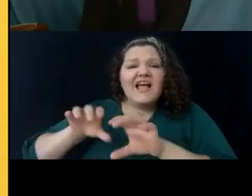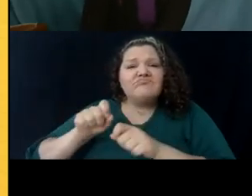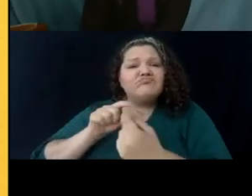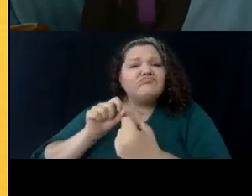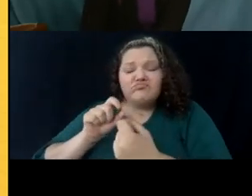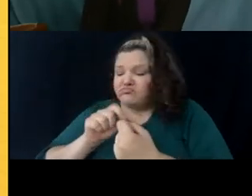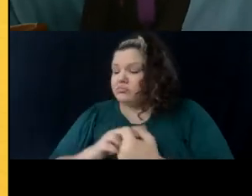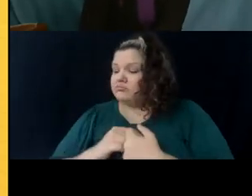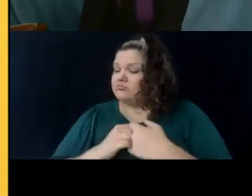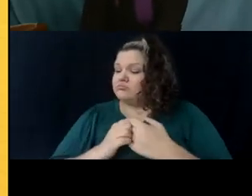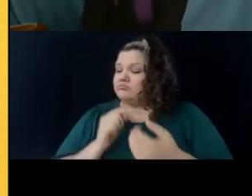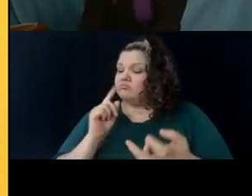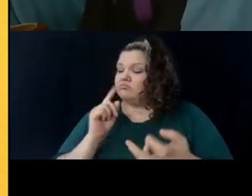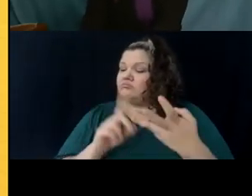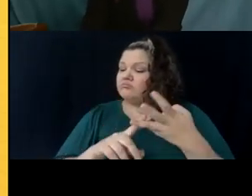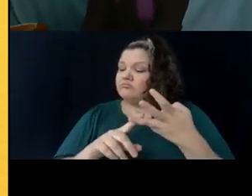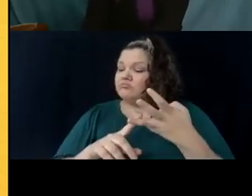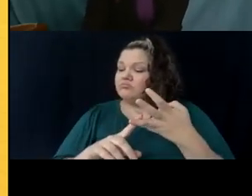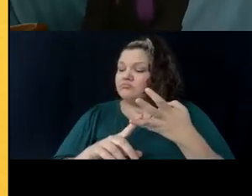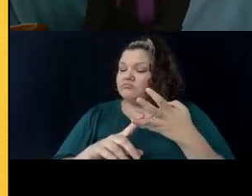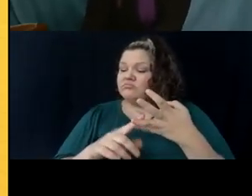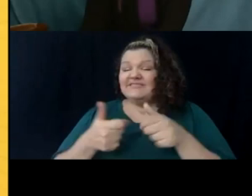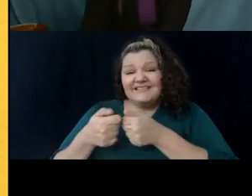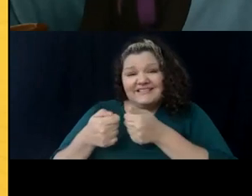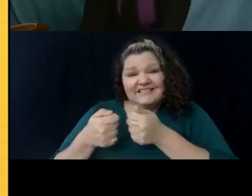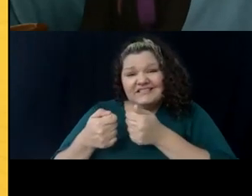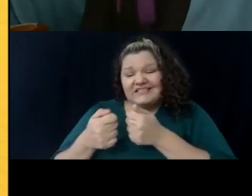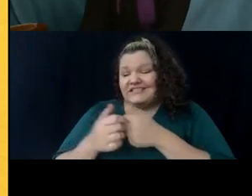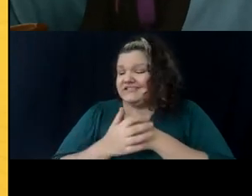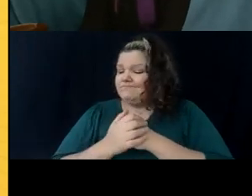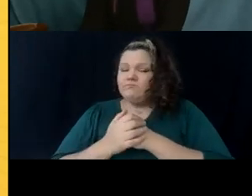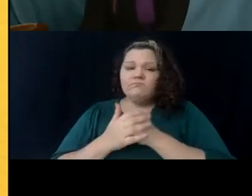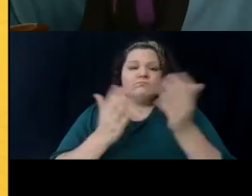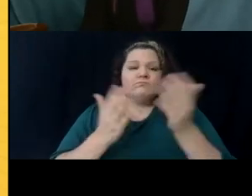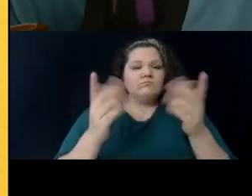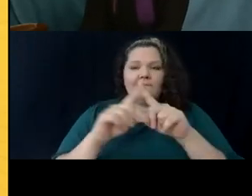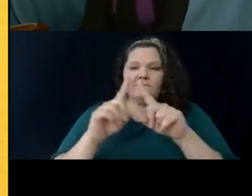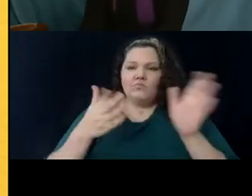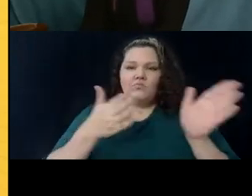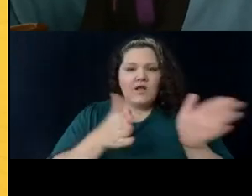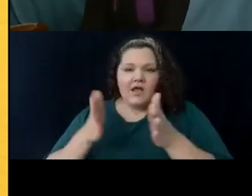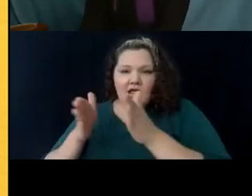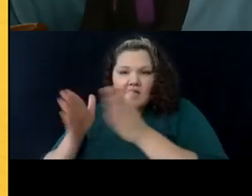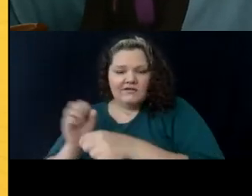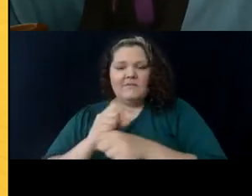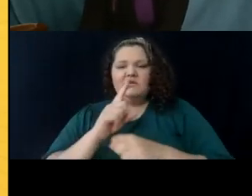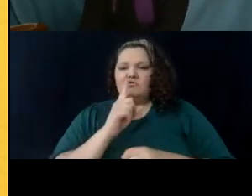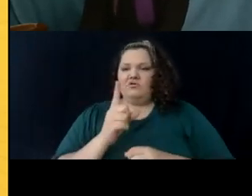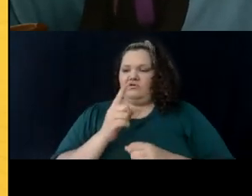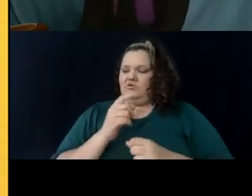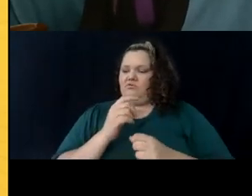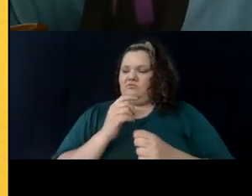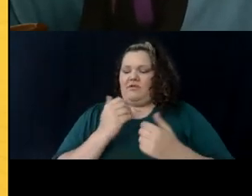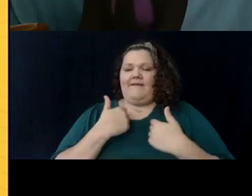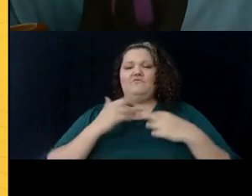number. Phone numbers are not helpful to everyone. Live chat can be amazing. Email addresses, even a phone number that can be